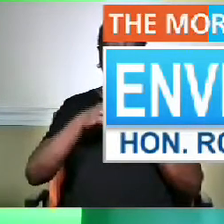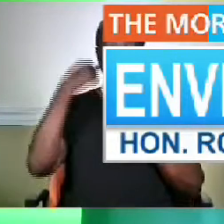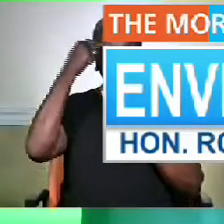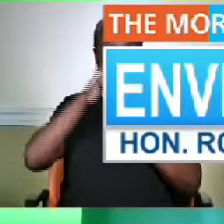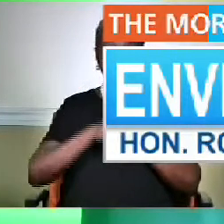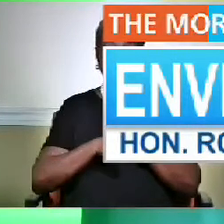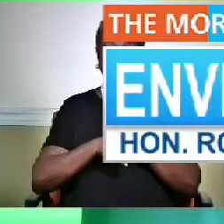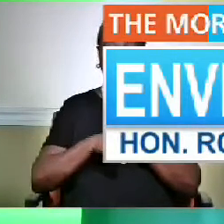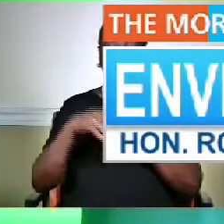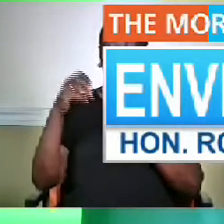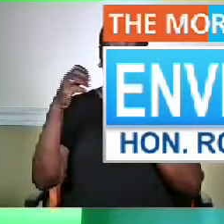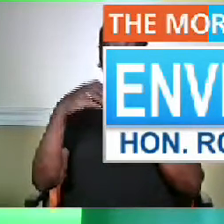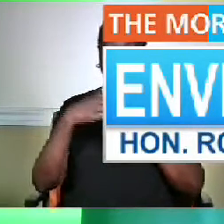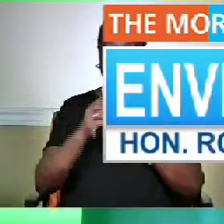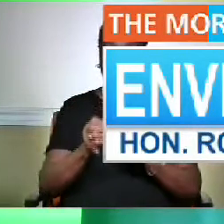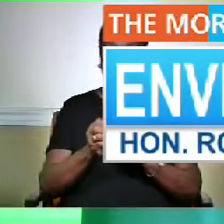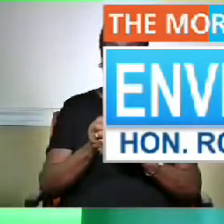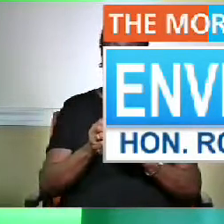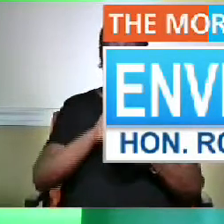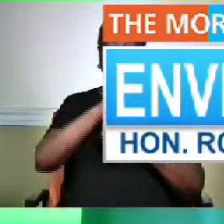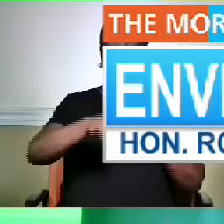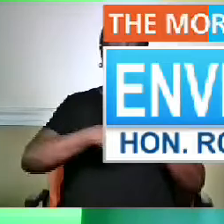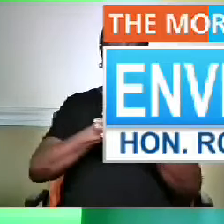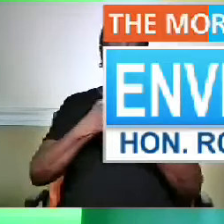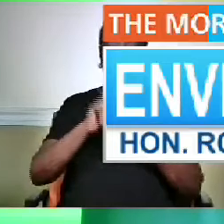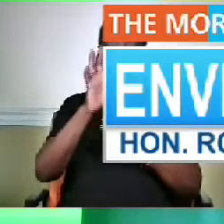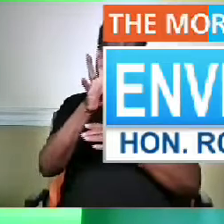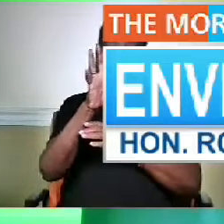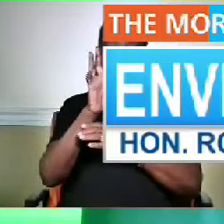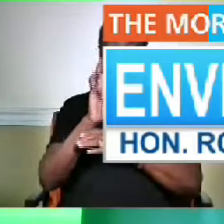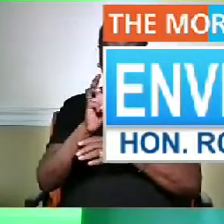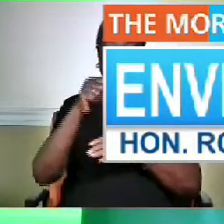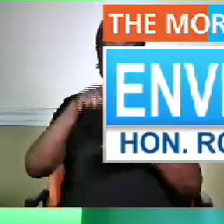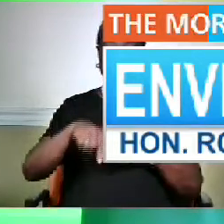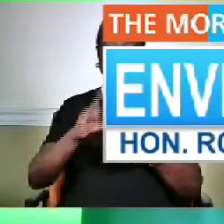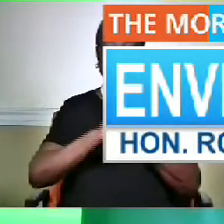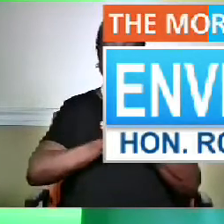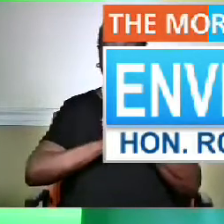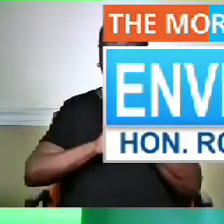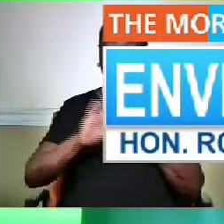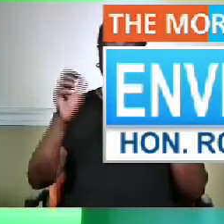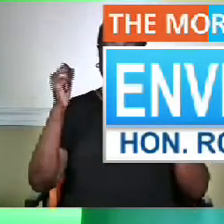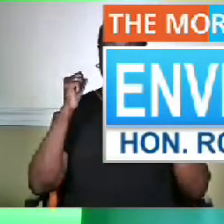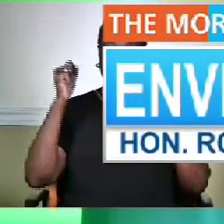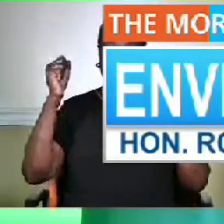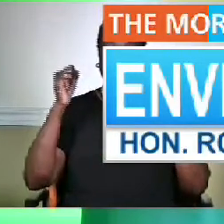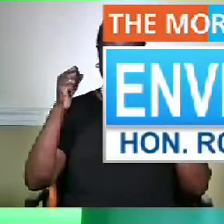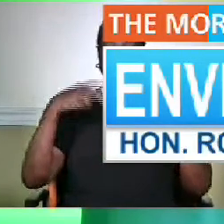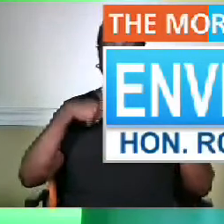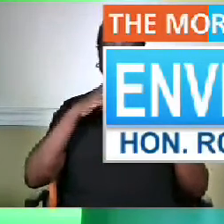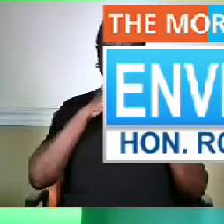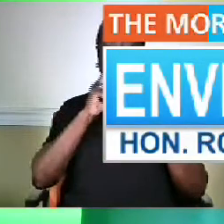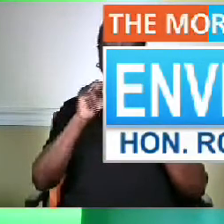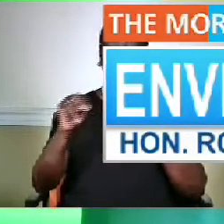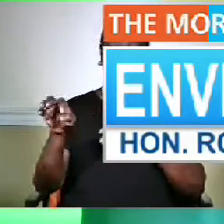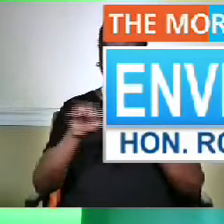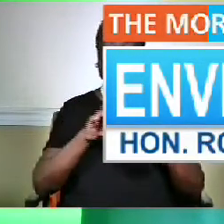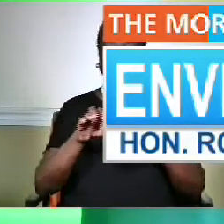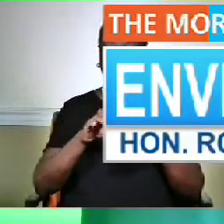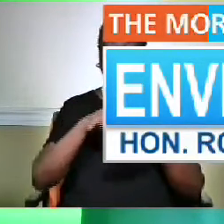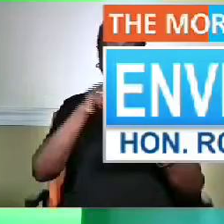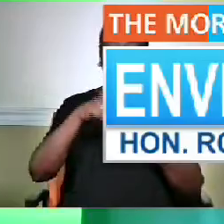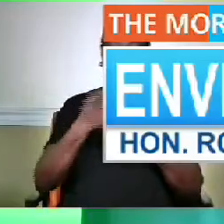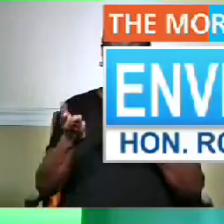offices. A total of 46 deep cleaning and disinfection exercises have been conducted. These